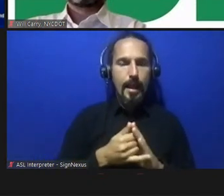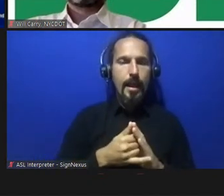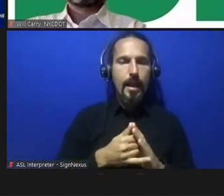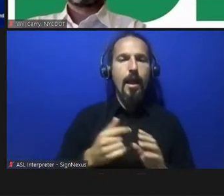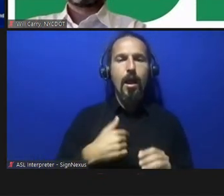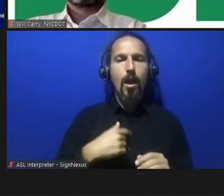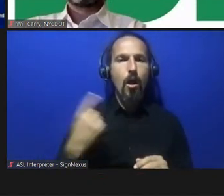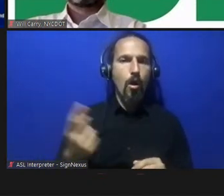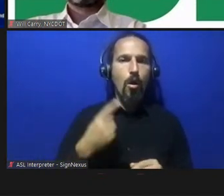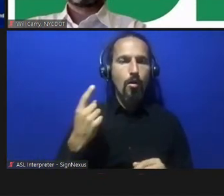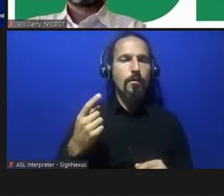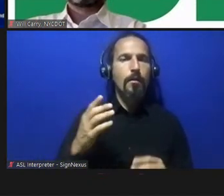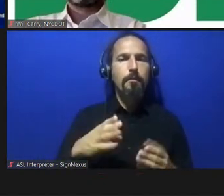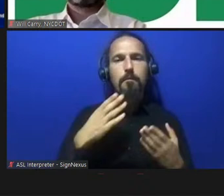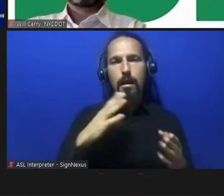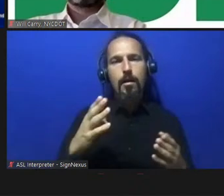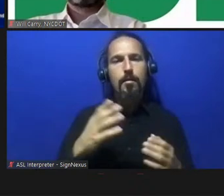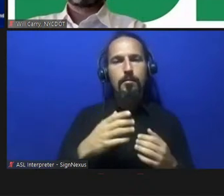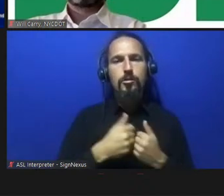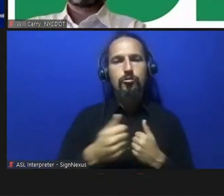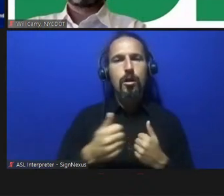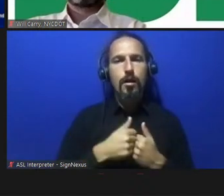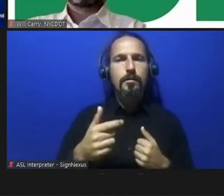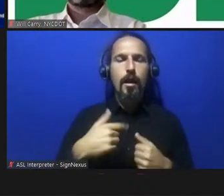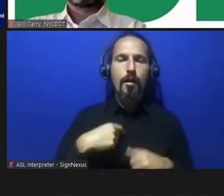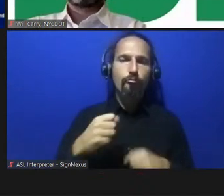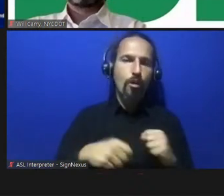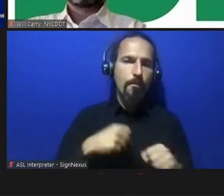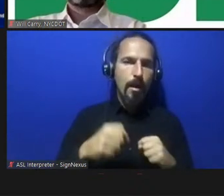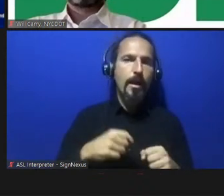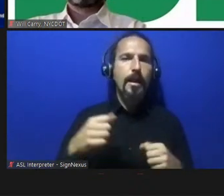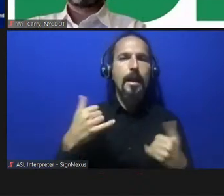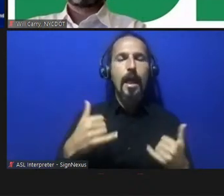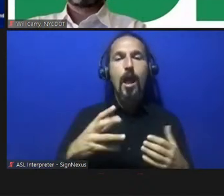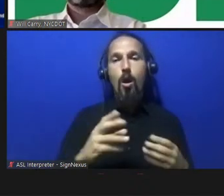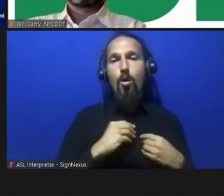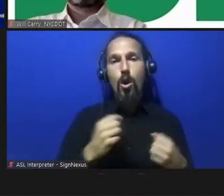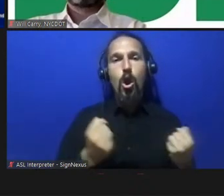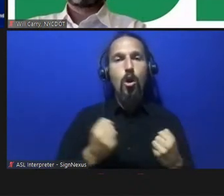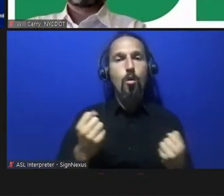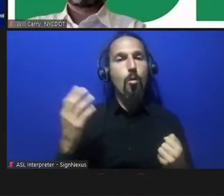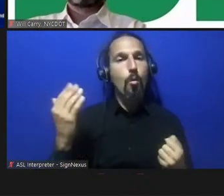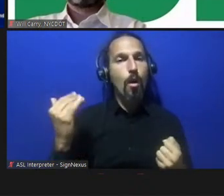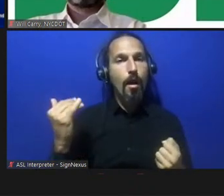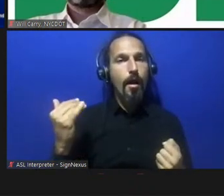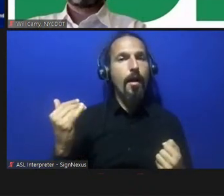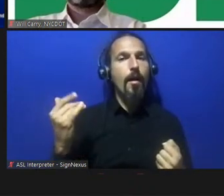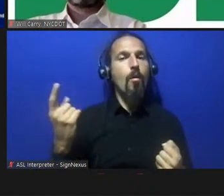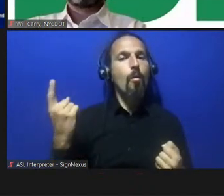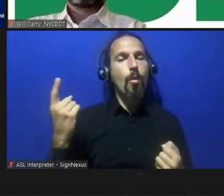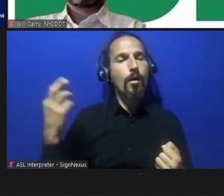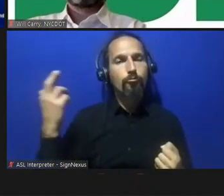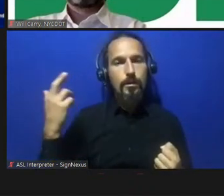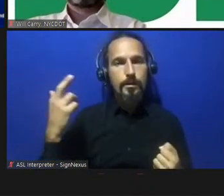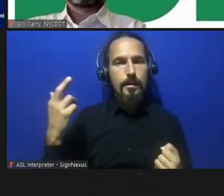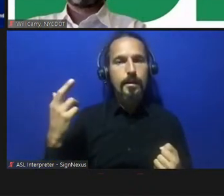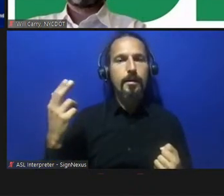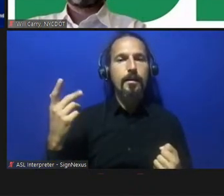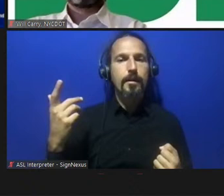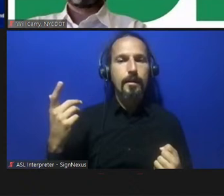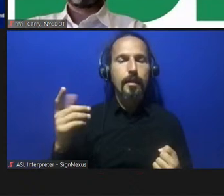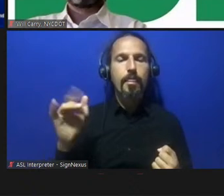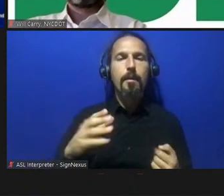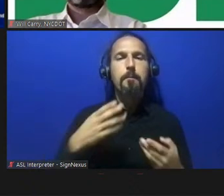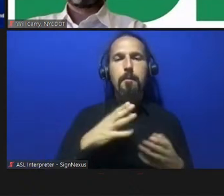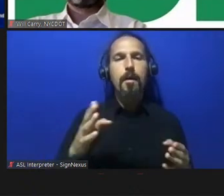was always a public transportation girl i ride a bike and now i own a car only because one reason i find uh public